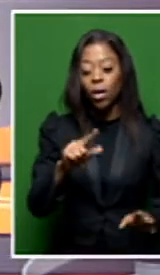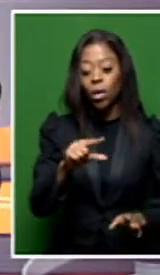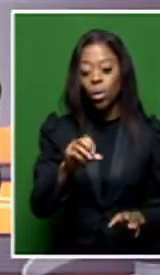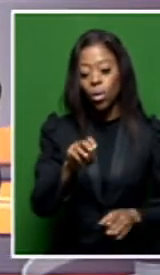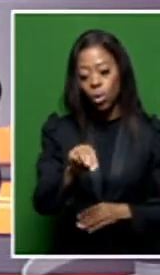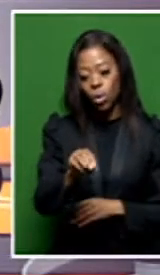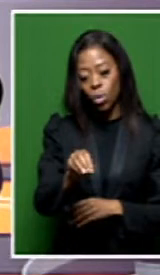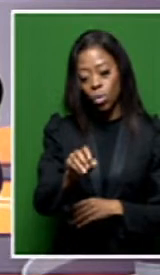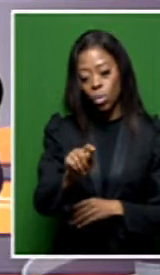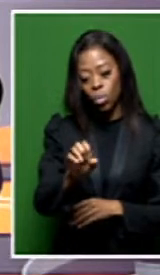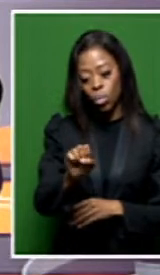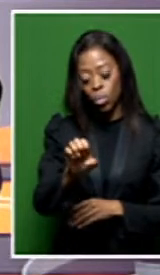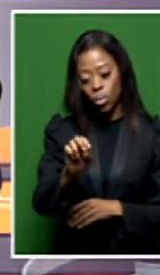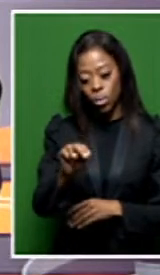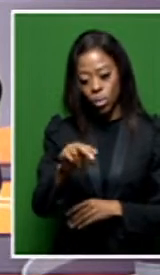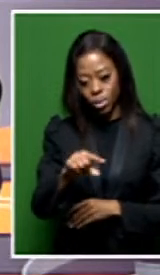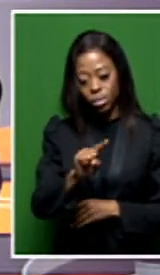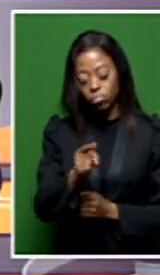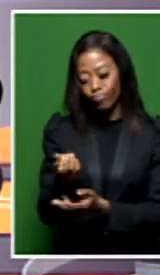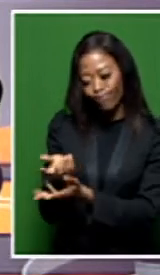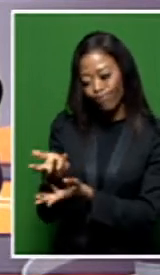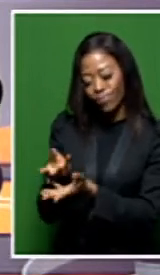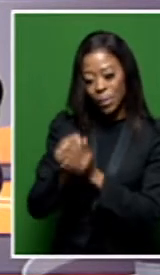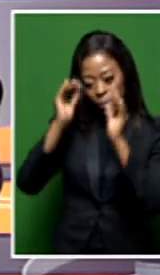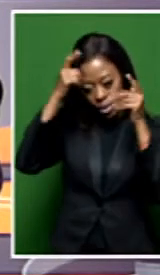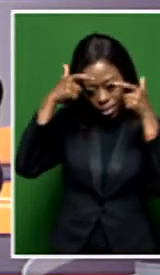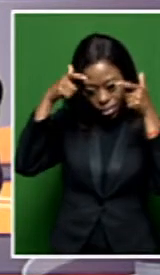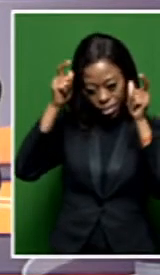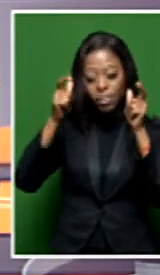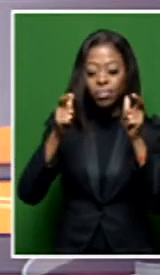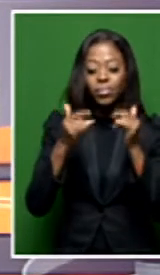conversation with Chef Mokgadi Itsweng on this Christmas morning. All right, here's